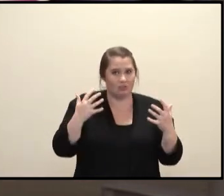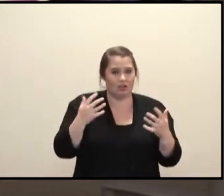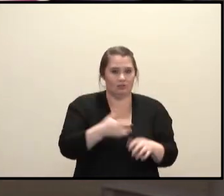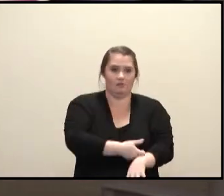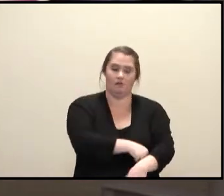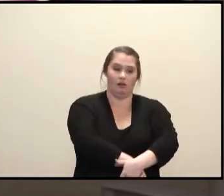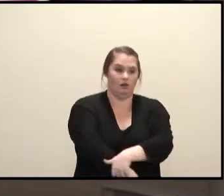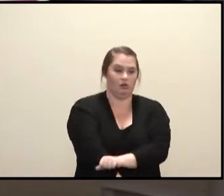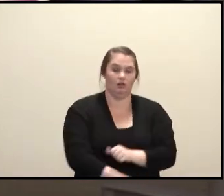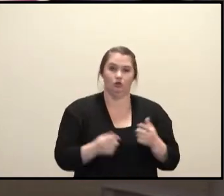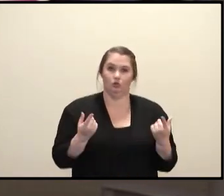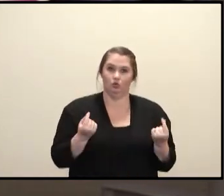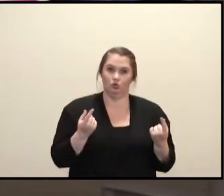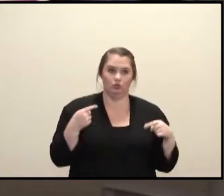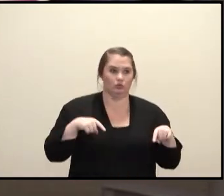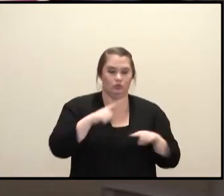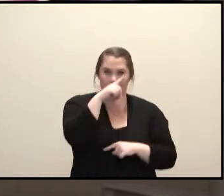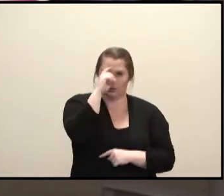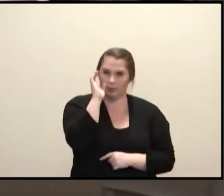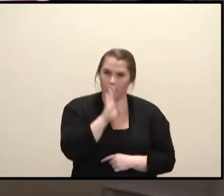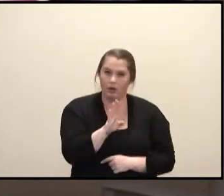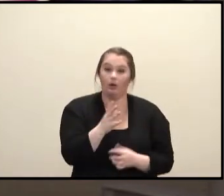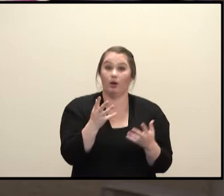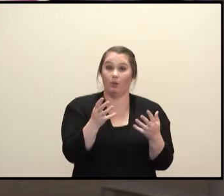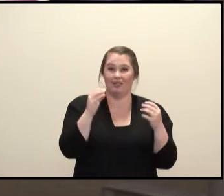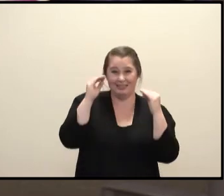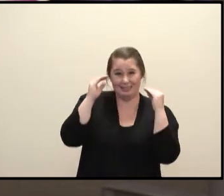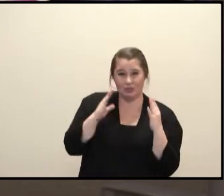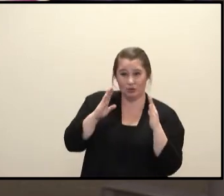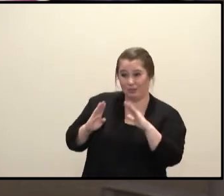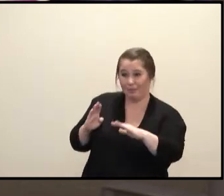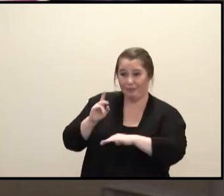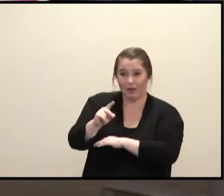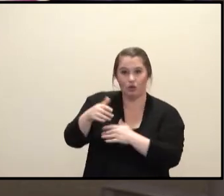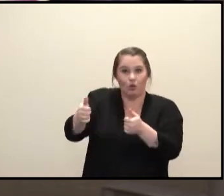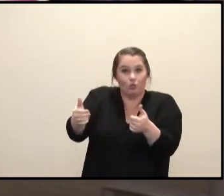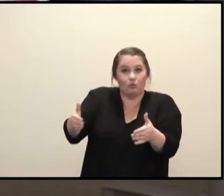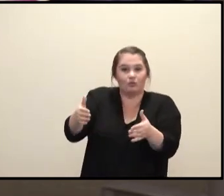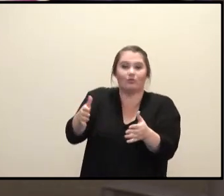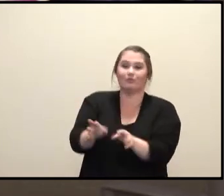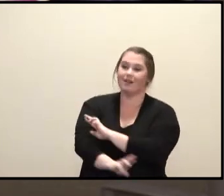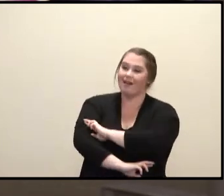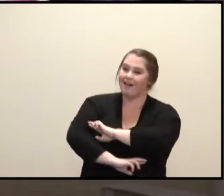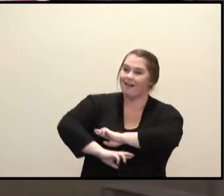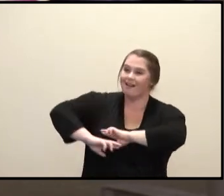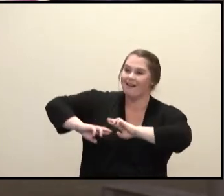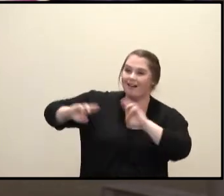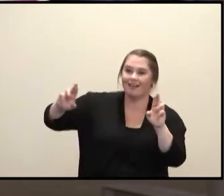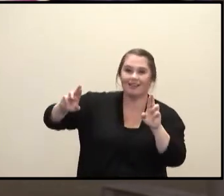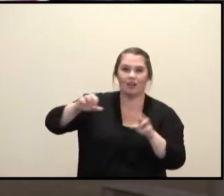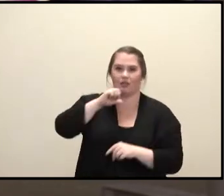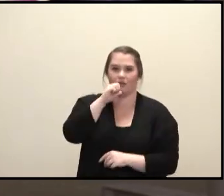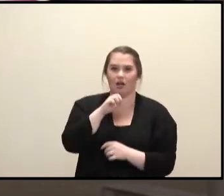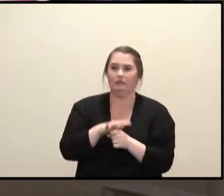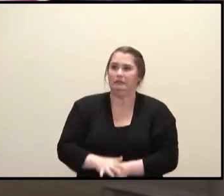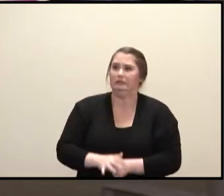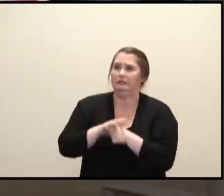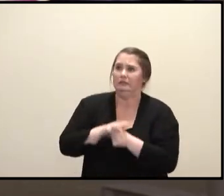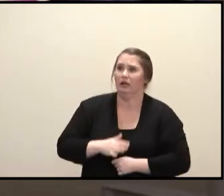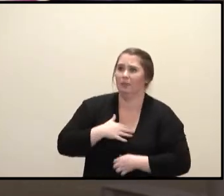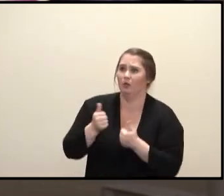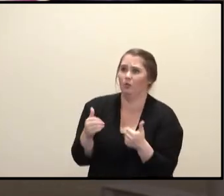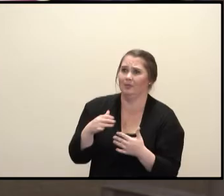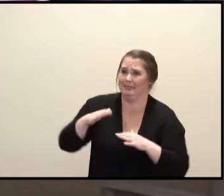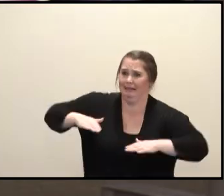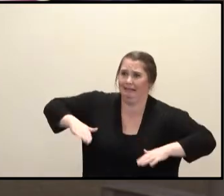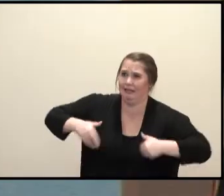summer, and we want to make sure that when teachers come back, their rooms are ready and they're not stressed out about things aren't ready. And